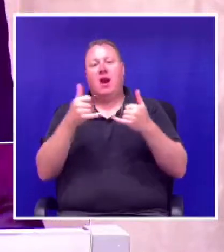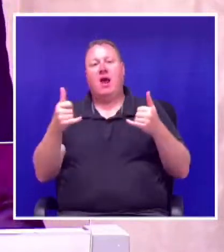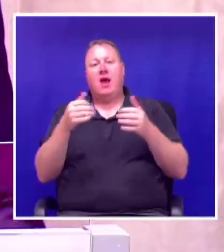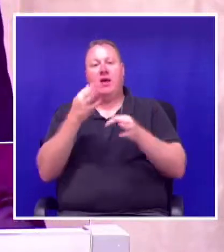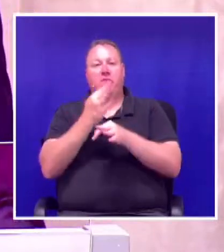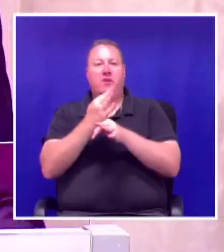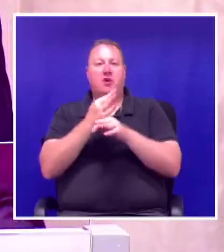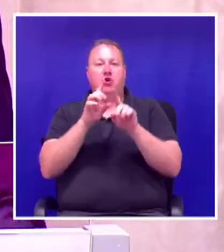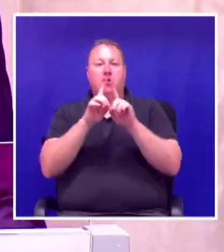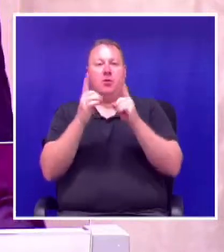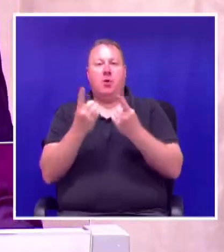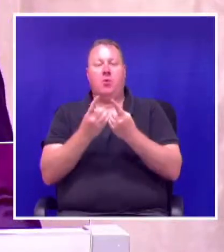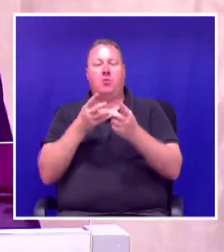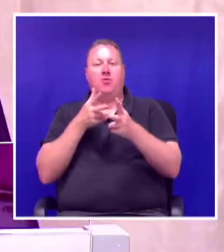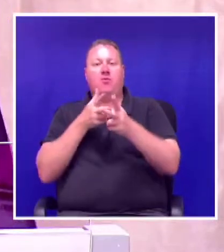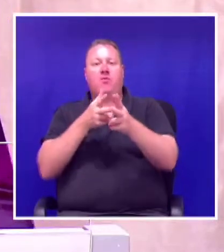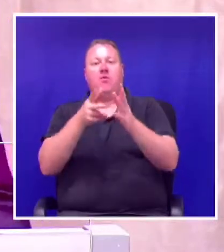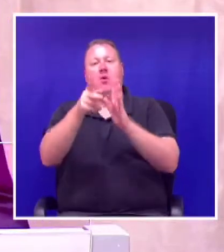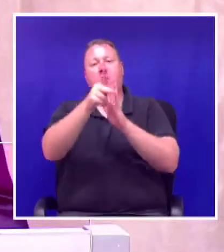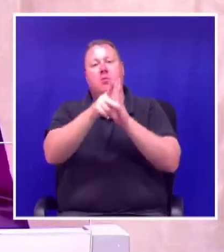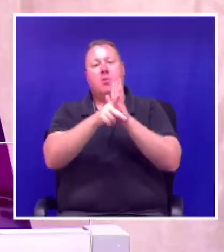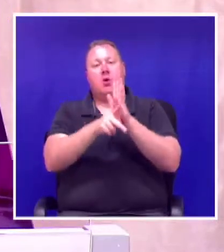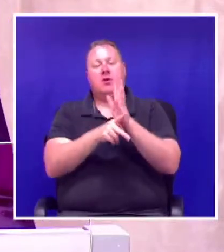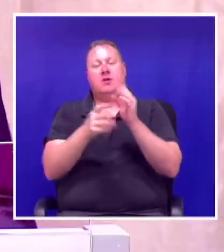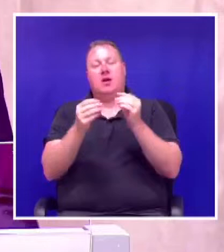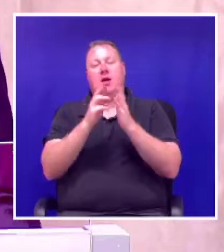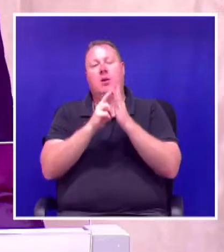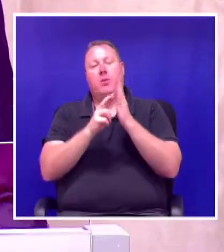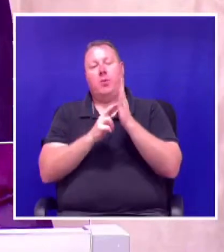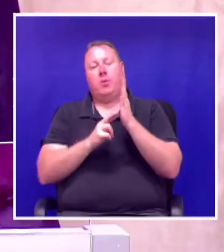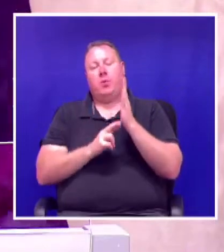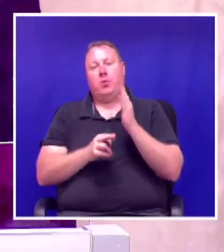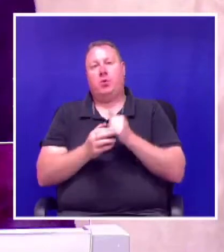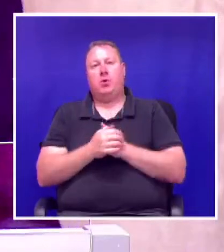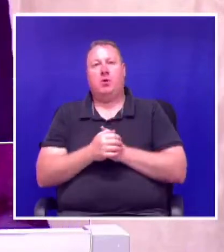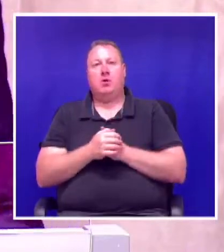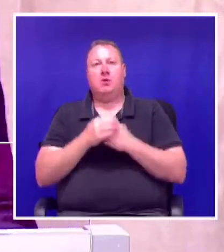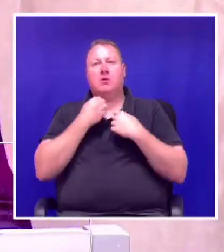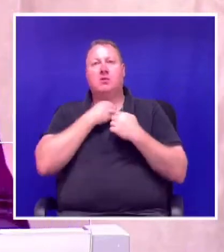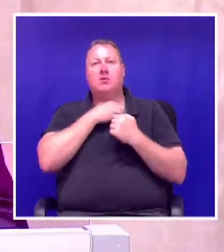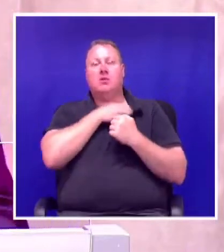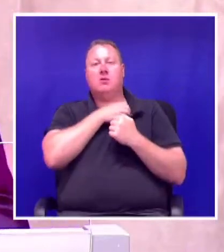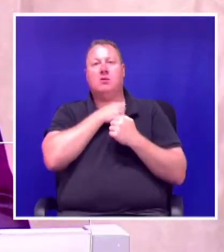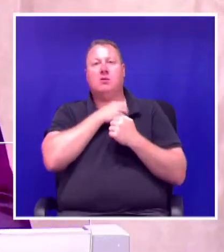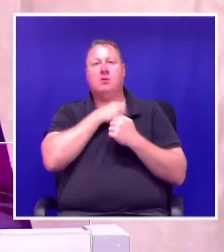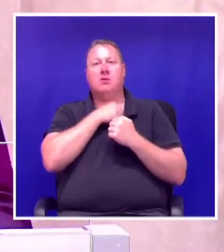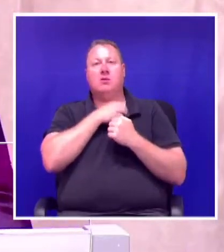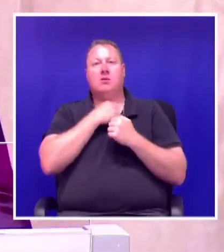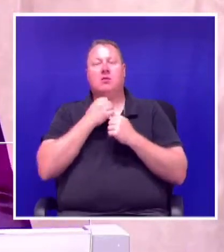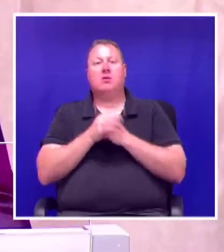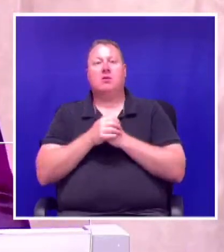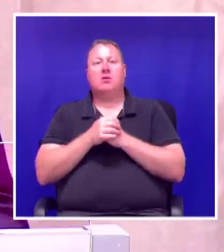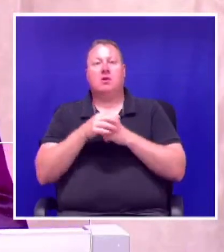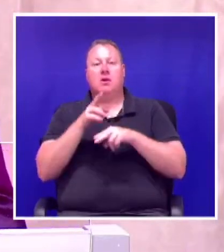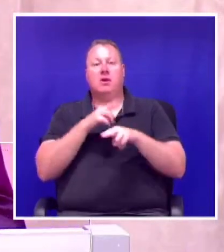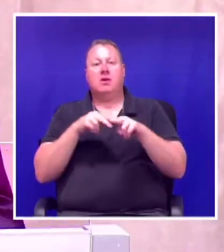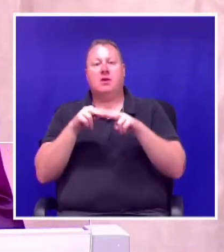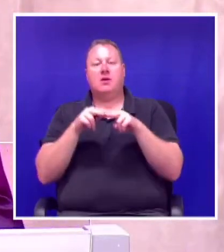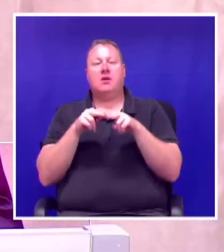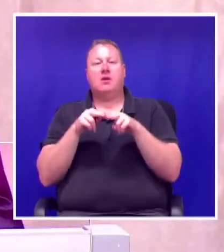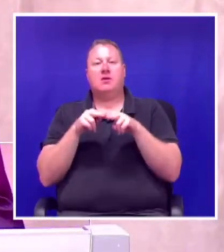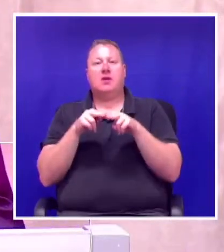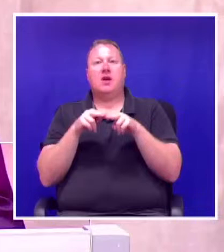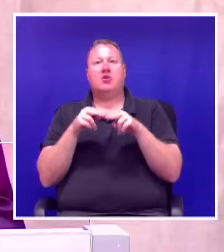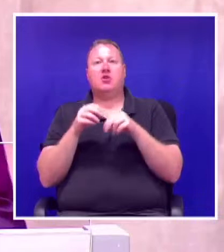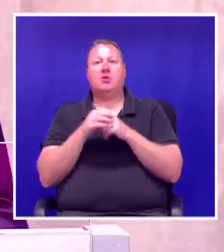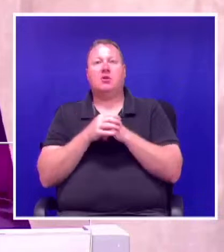in terms of policy and regulatory matters. The National State Enterprise Bill 2024